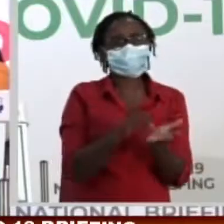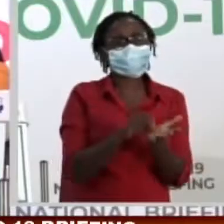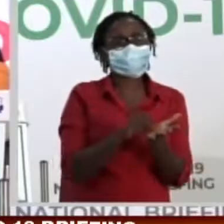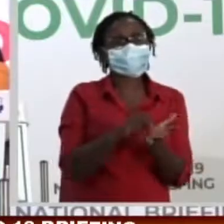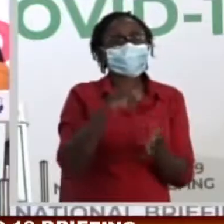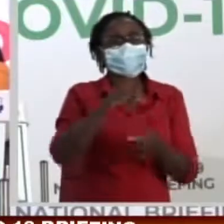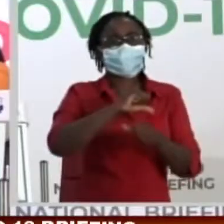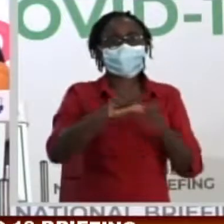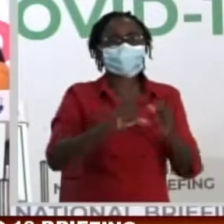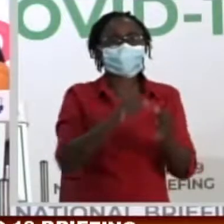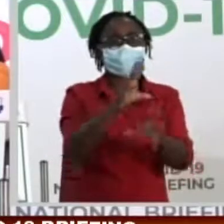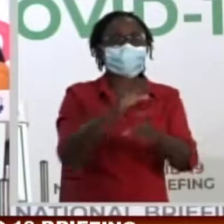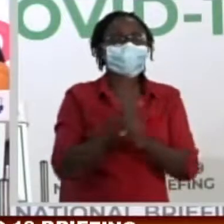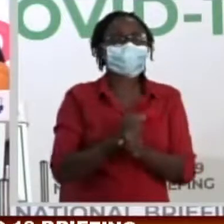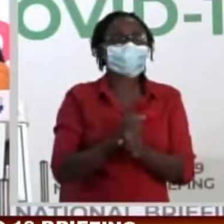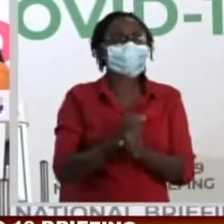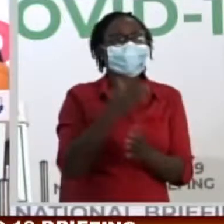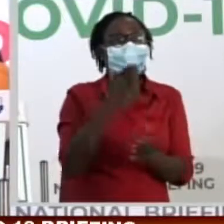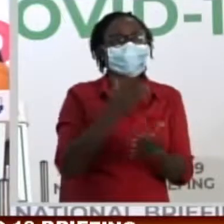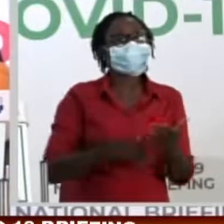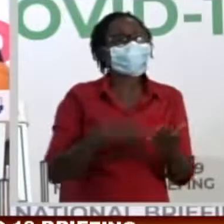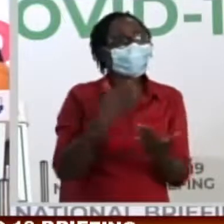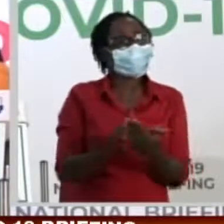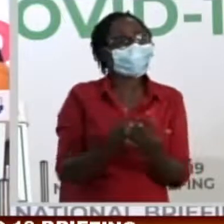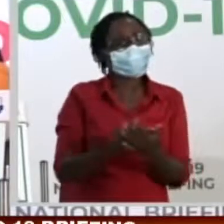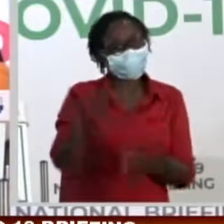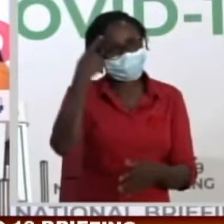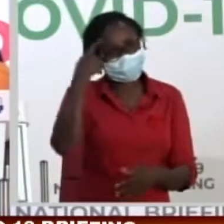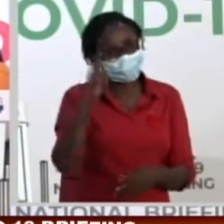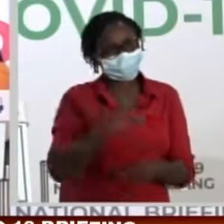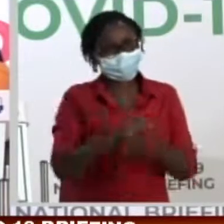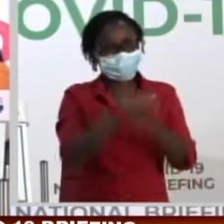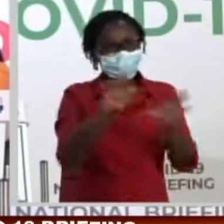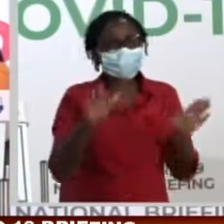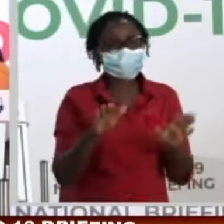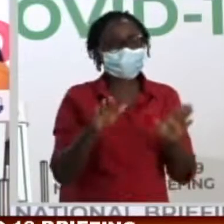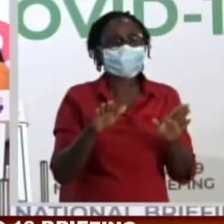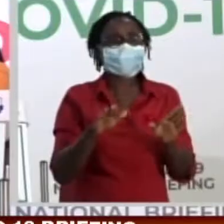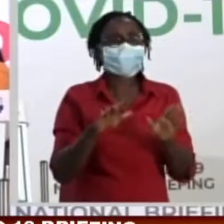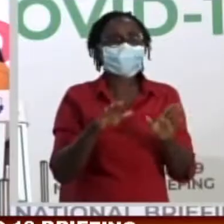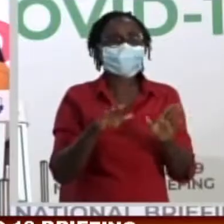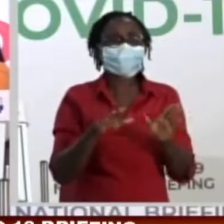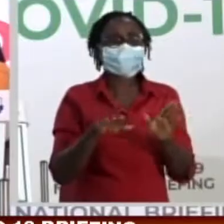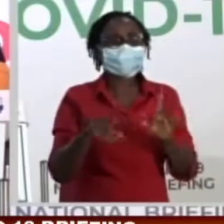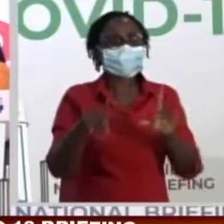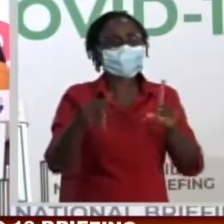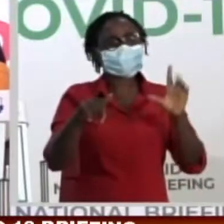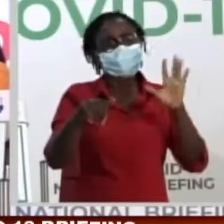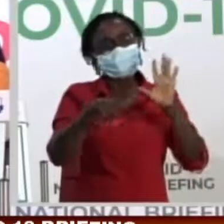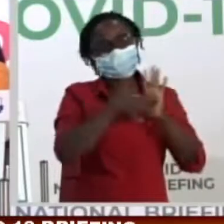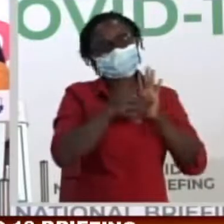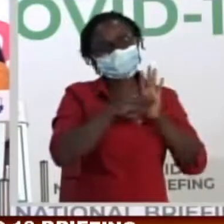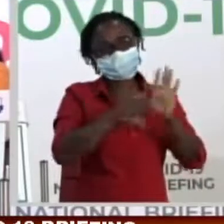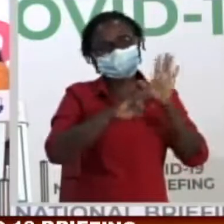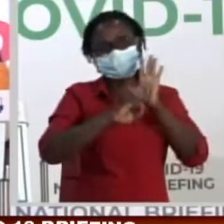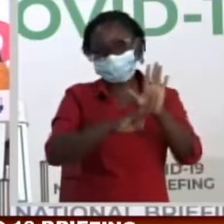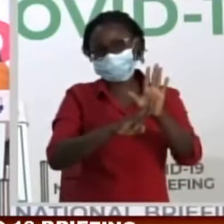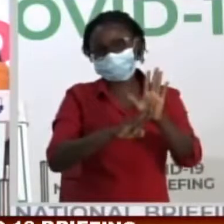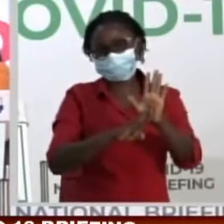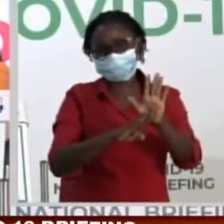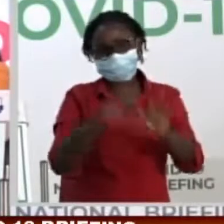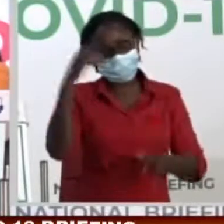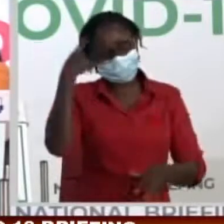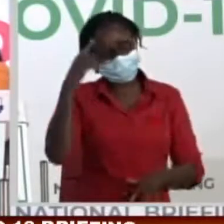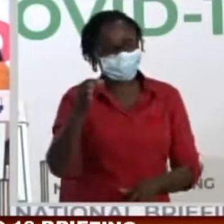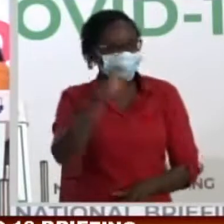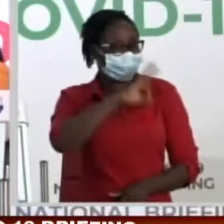of money for a COVID-19 negative result. For the benefit of